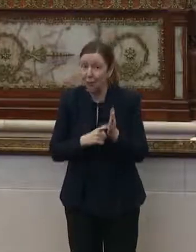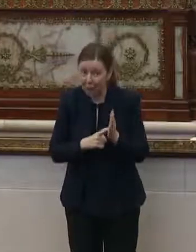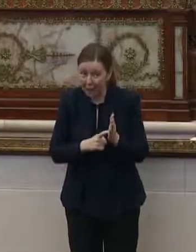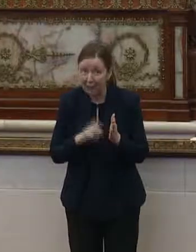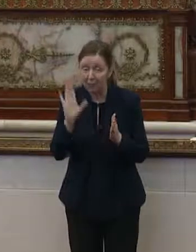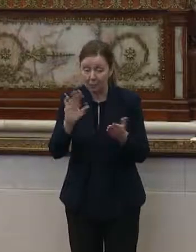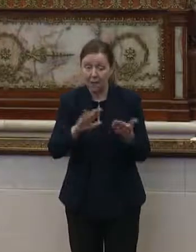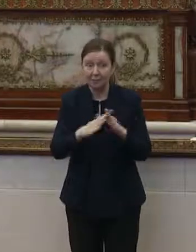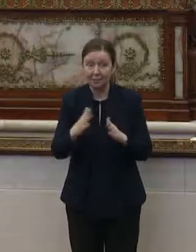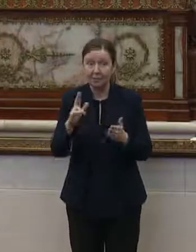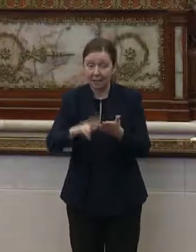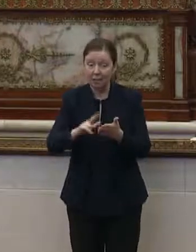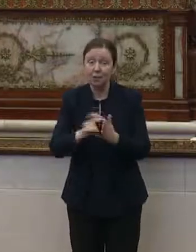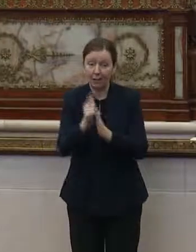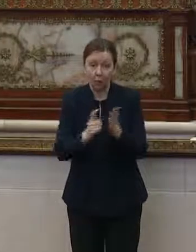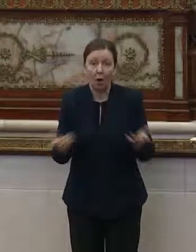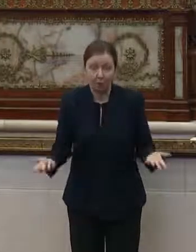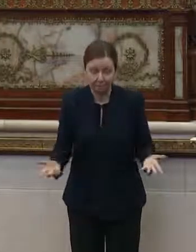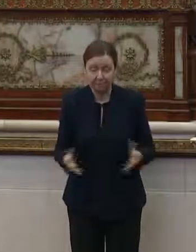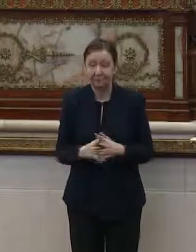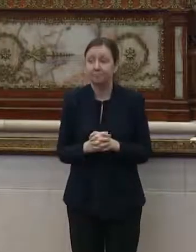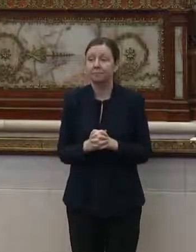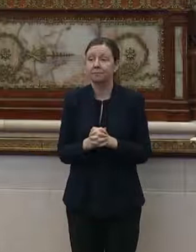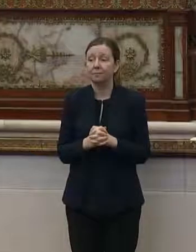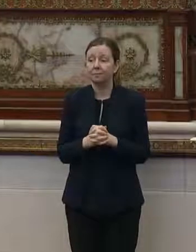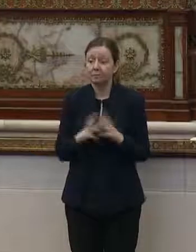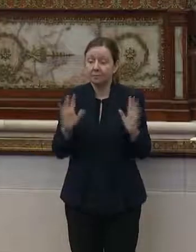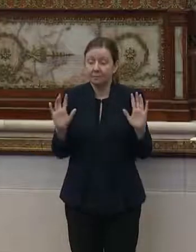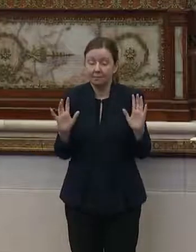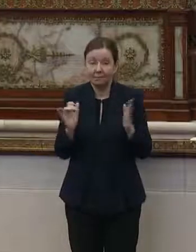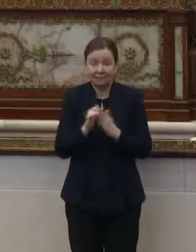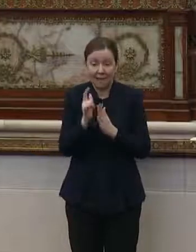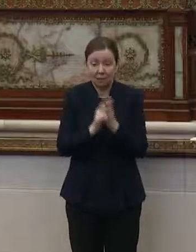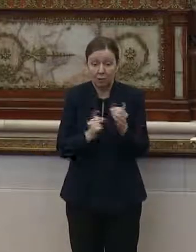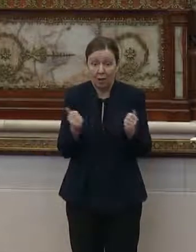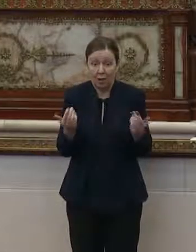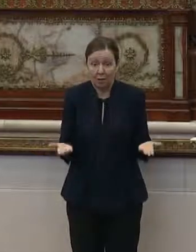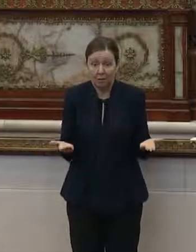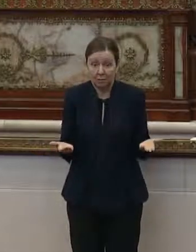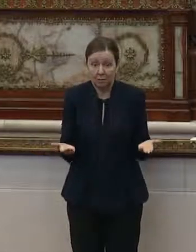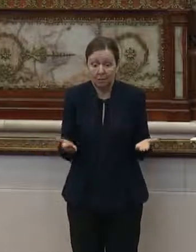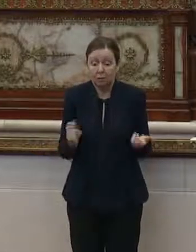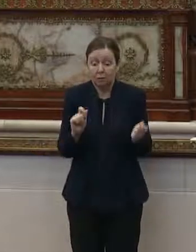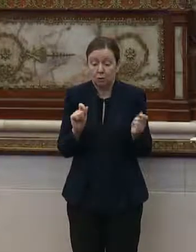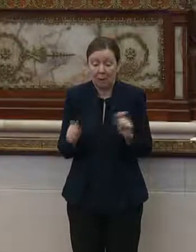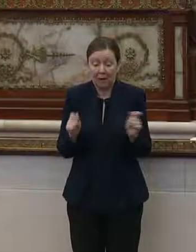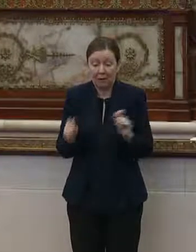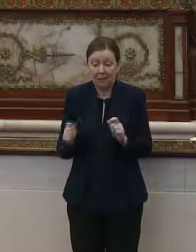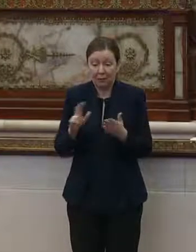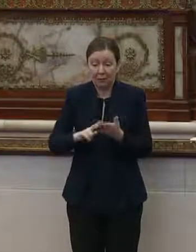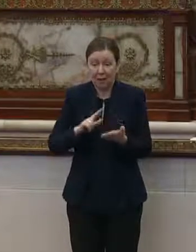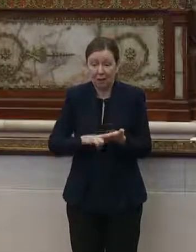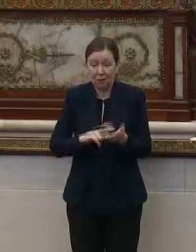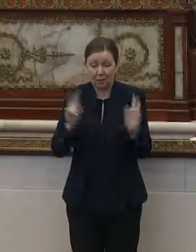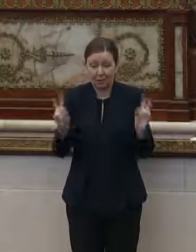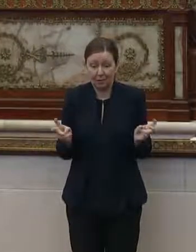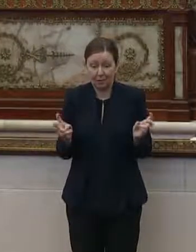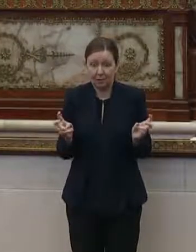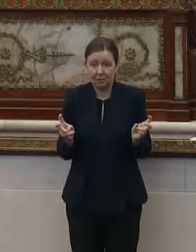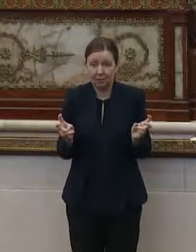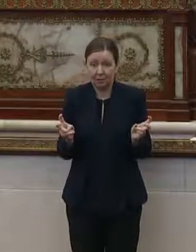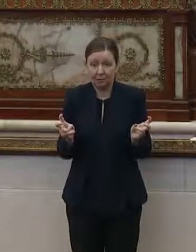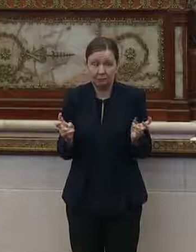city's contracting law. That is a law that exists. And so modification of contracts